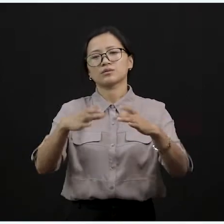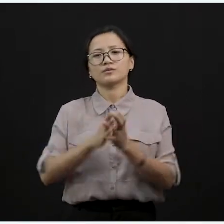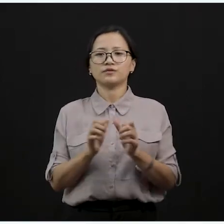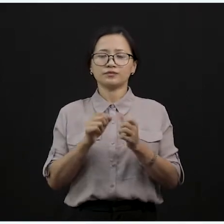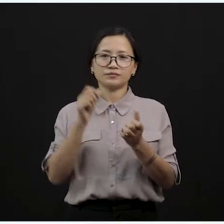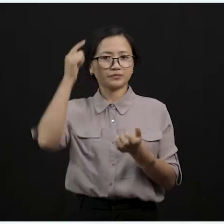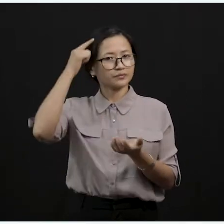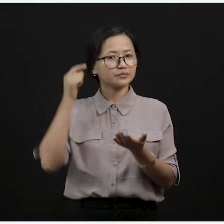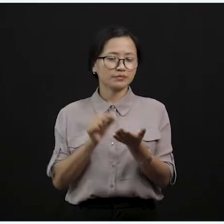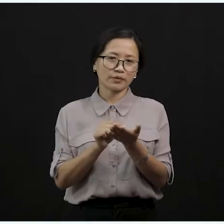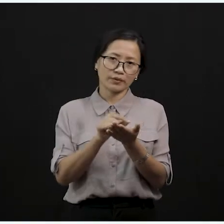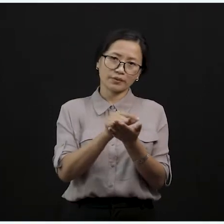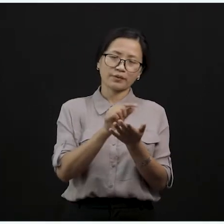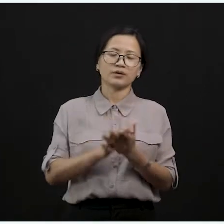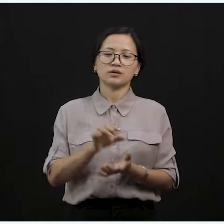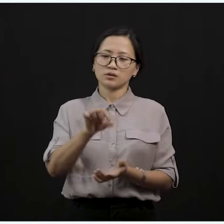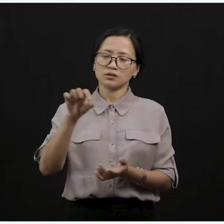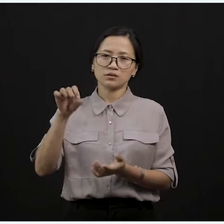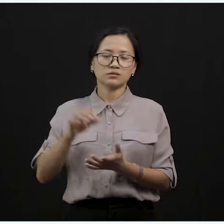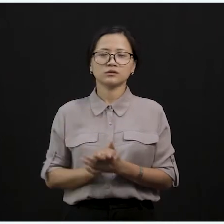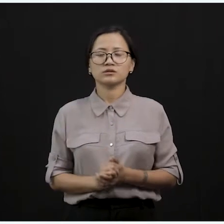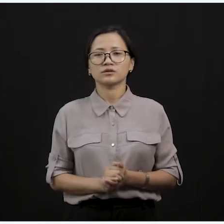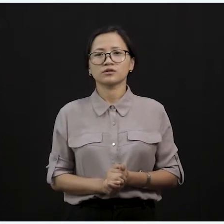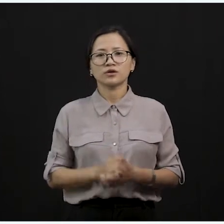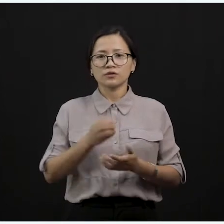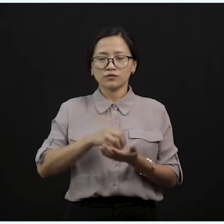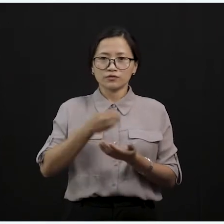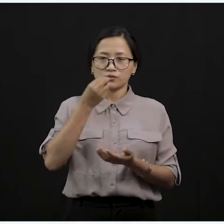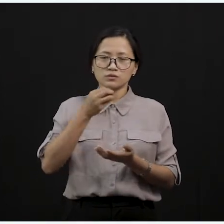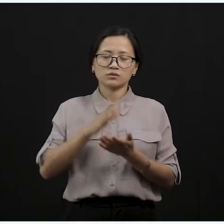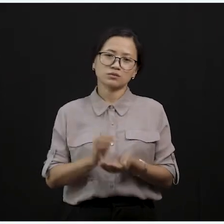were collecting foods and they were storing it.